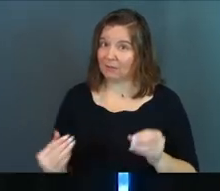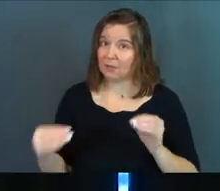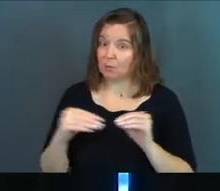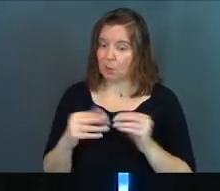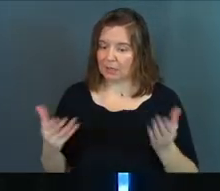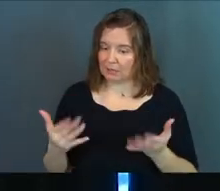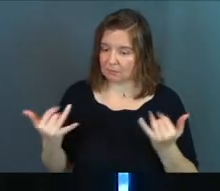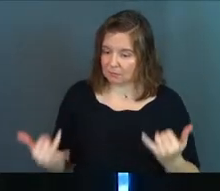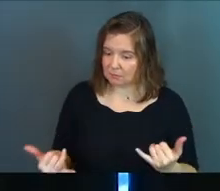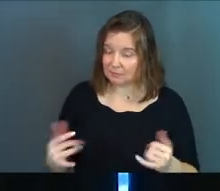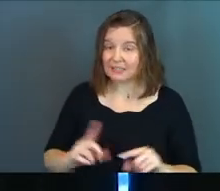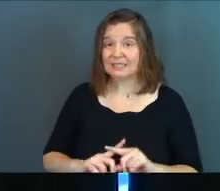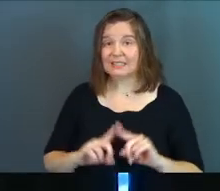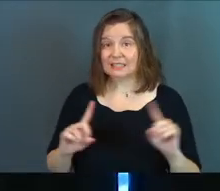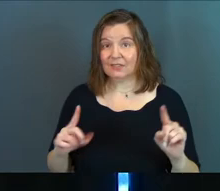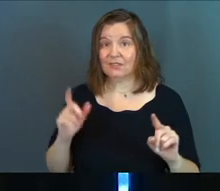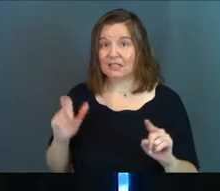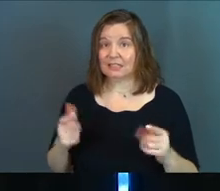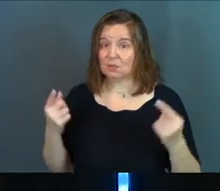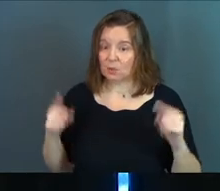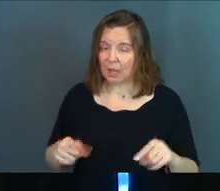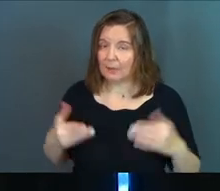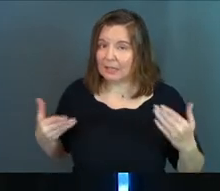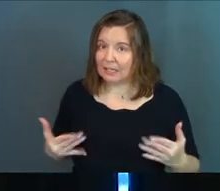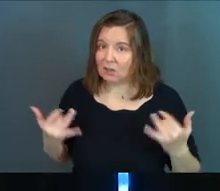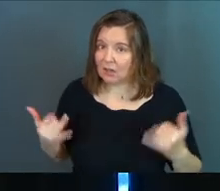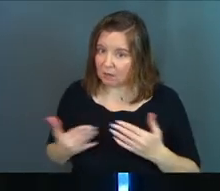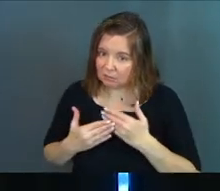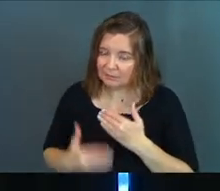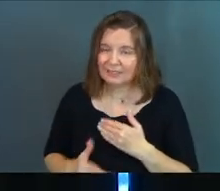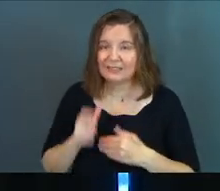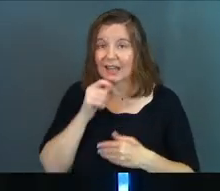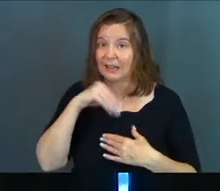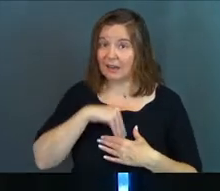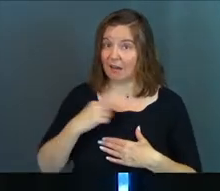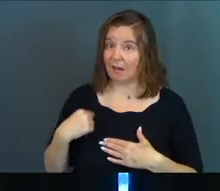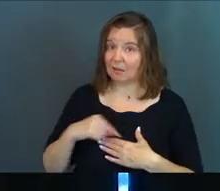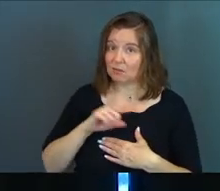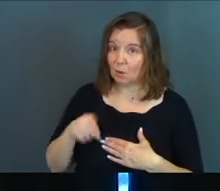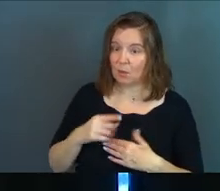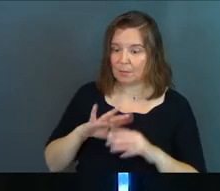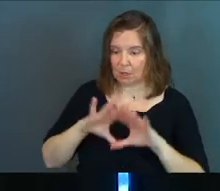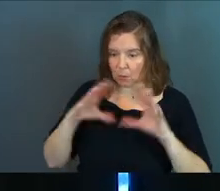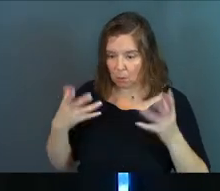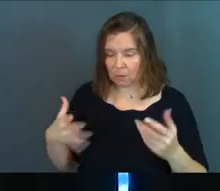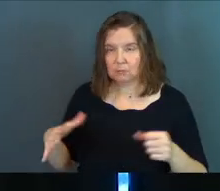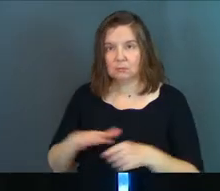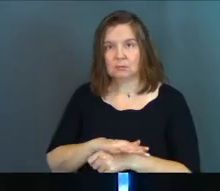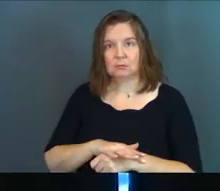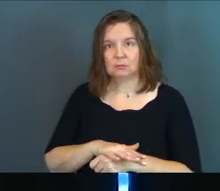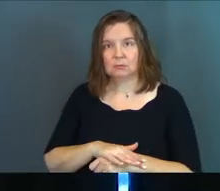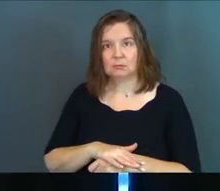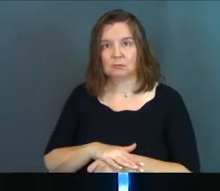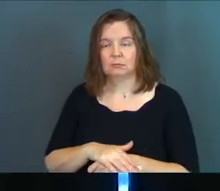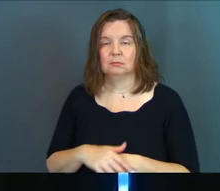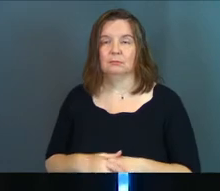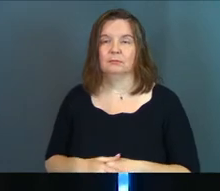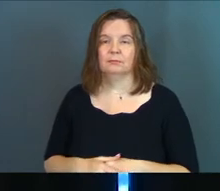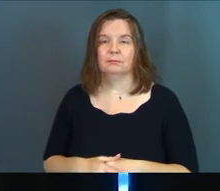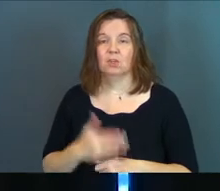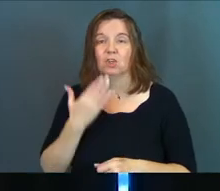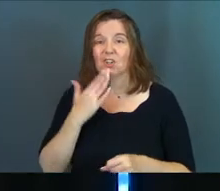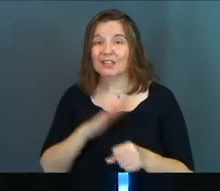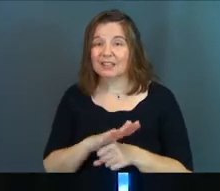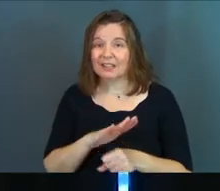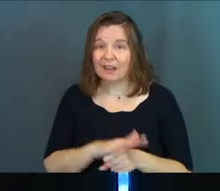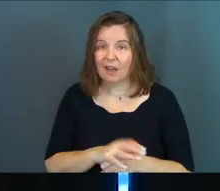now? Is there a difference that needs to be made right here and right now, not just in us, but in the world around us? Good